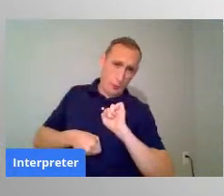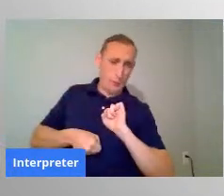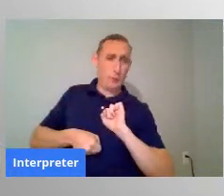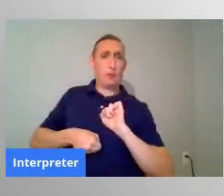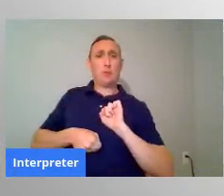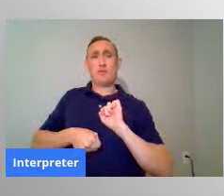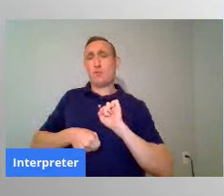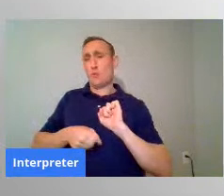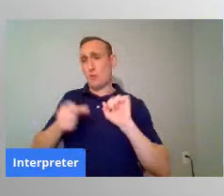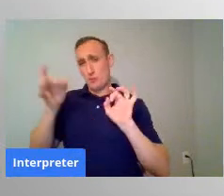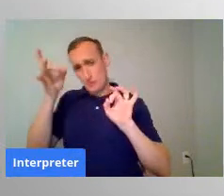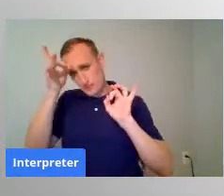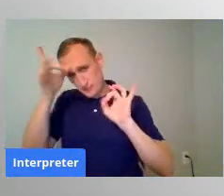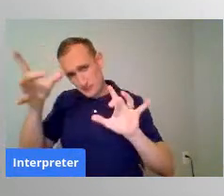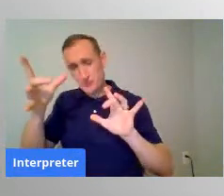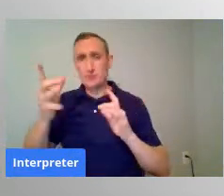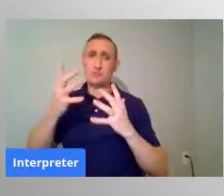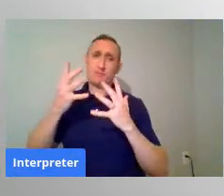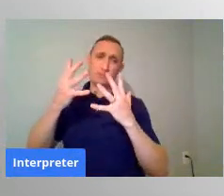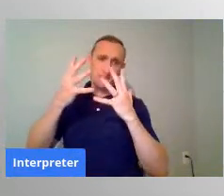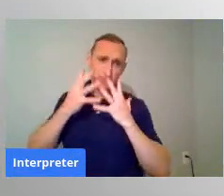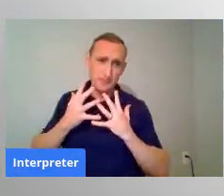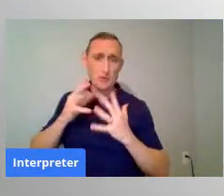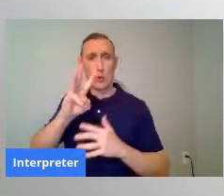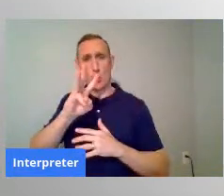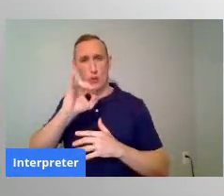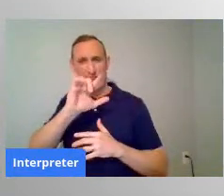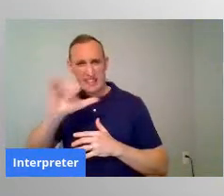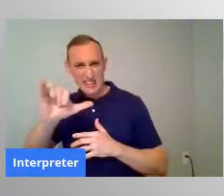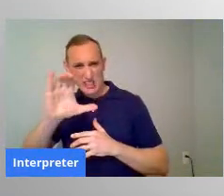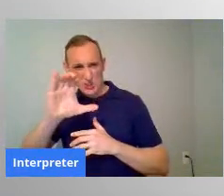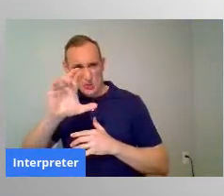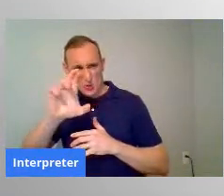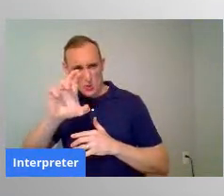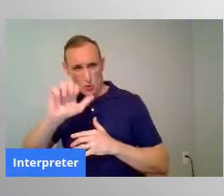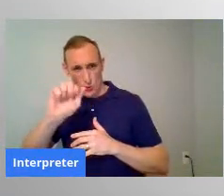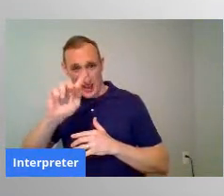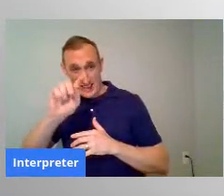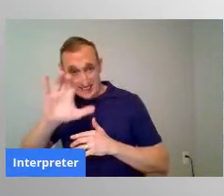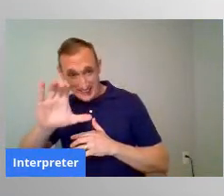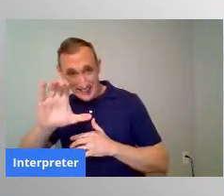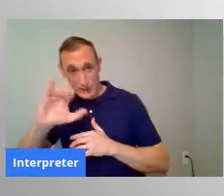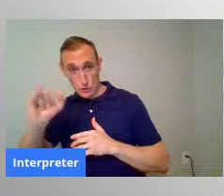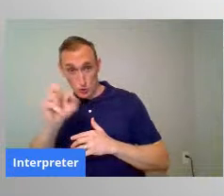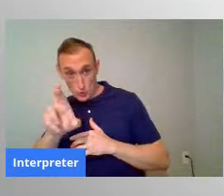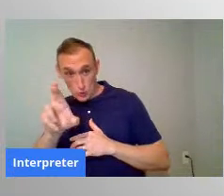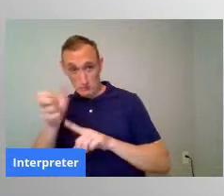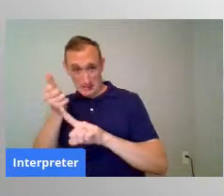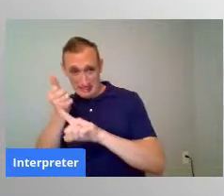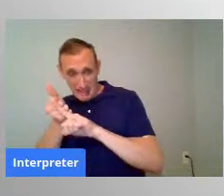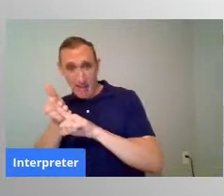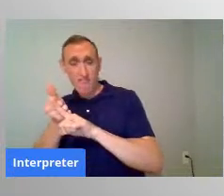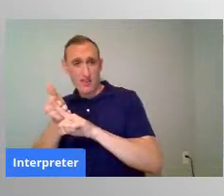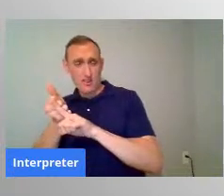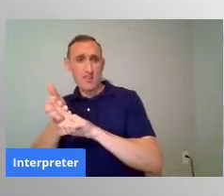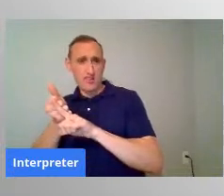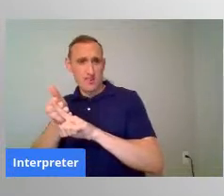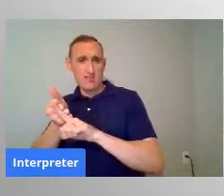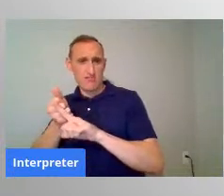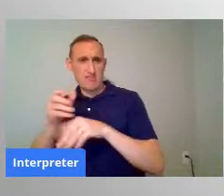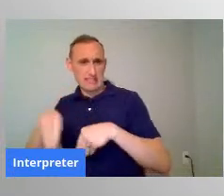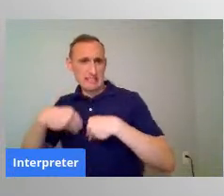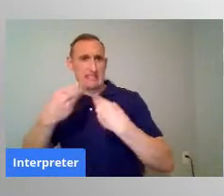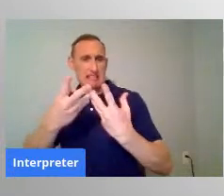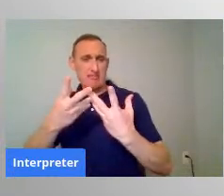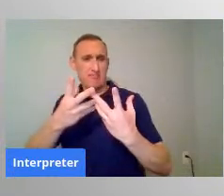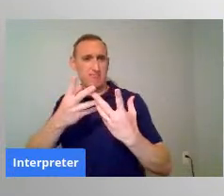loss for our school district, but Willie Craddock Jr. really touched students, staff, and community alike in